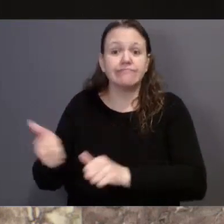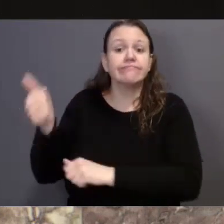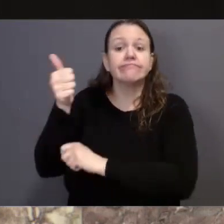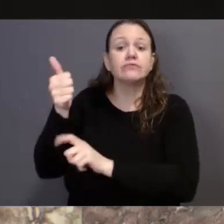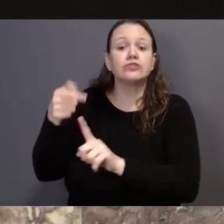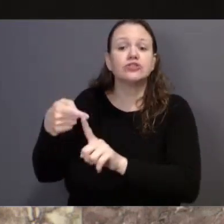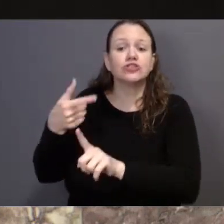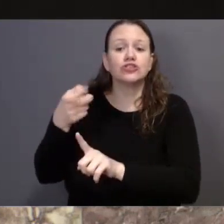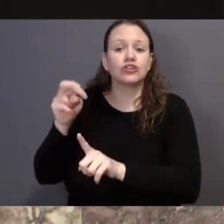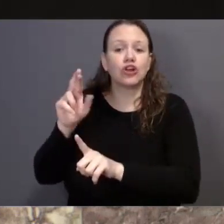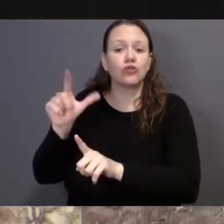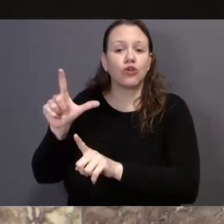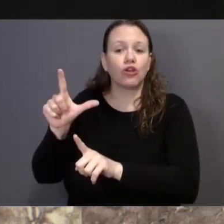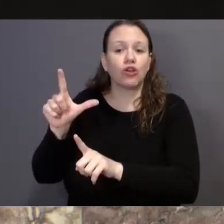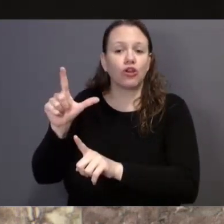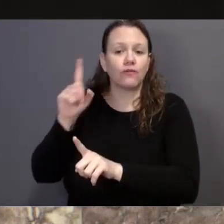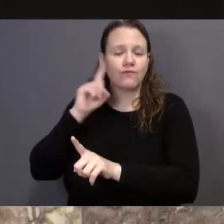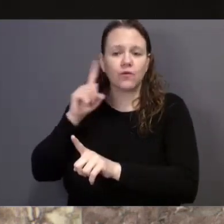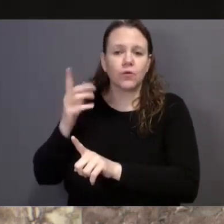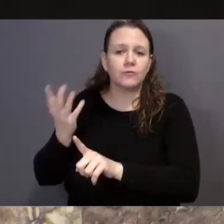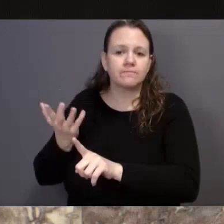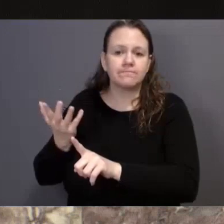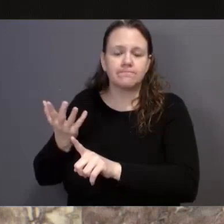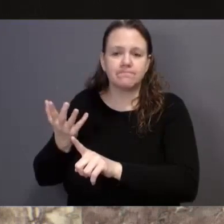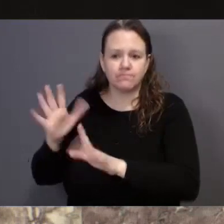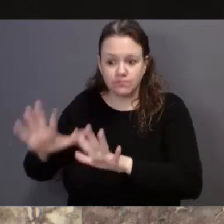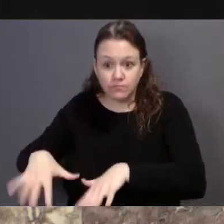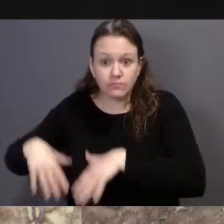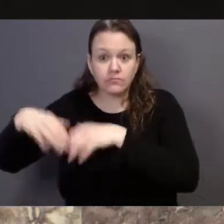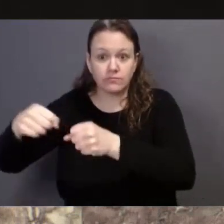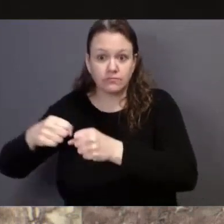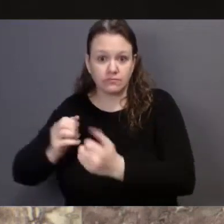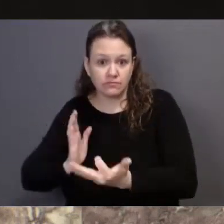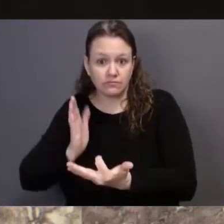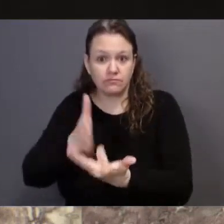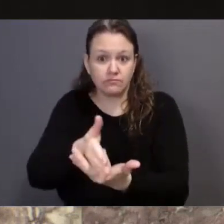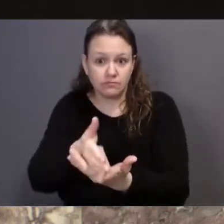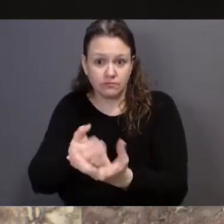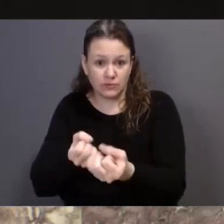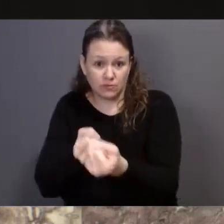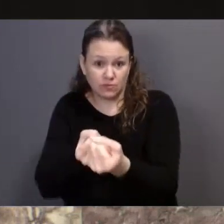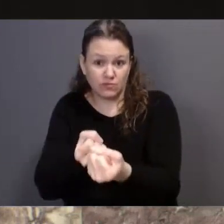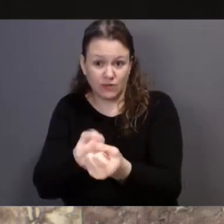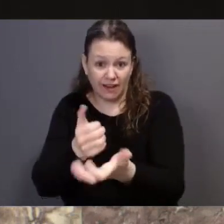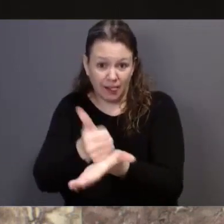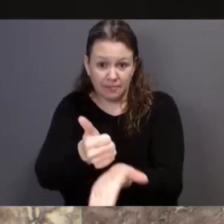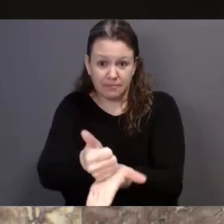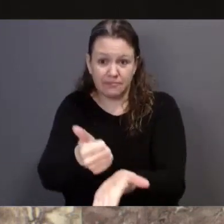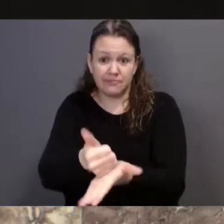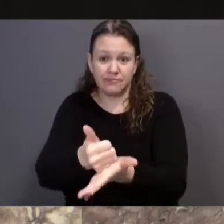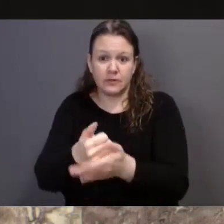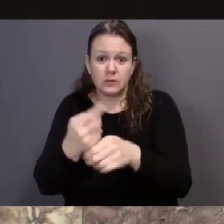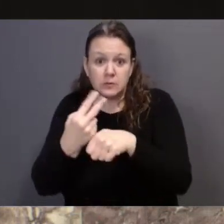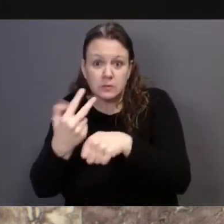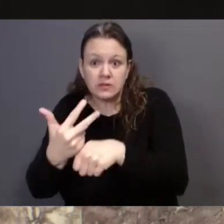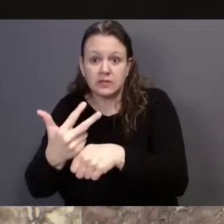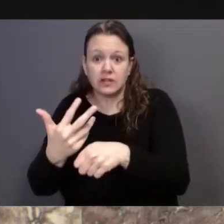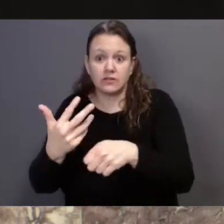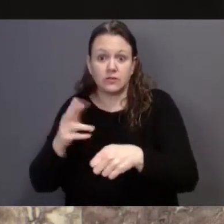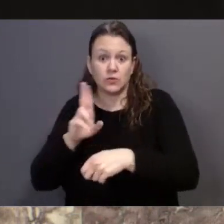their slaughter of the Tutsi minority. In the first days of the killings, a number of nations sent reconnaissance parties to assess the